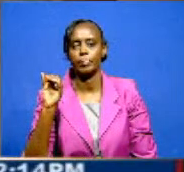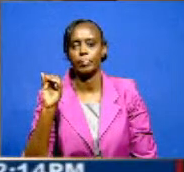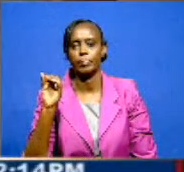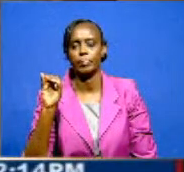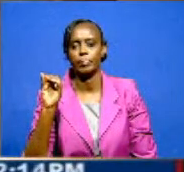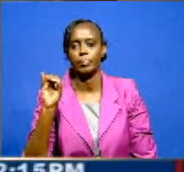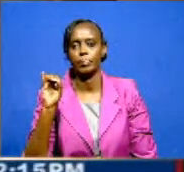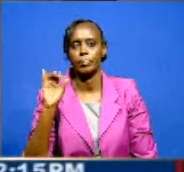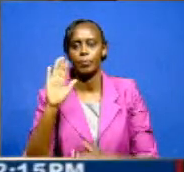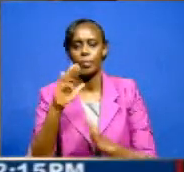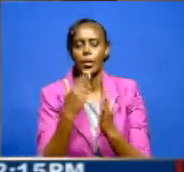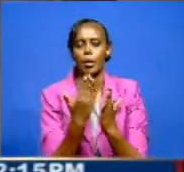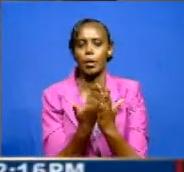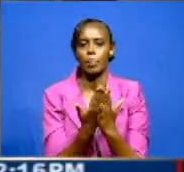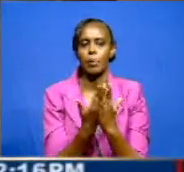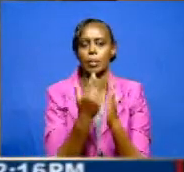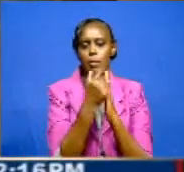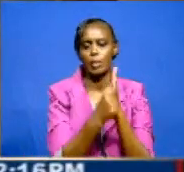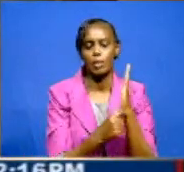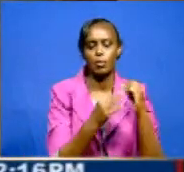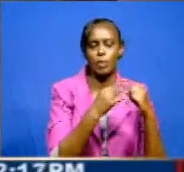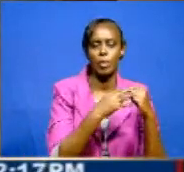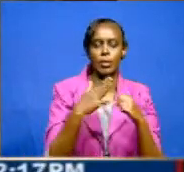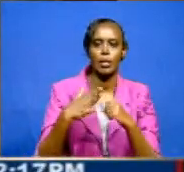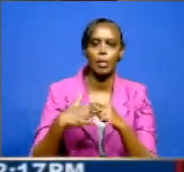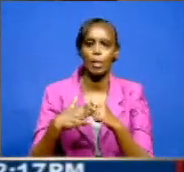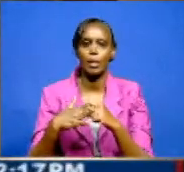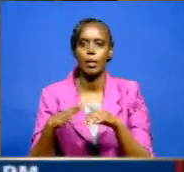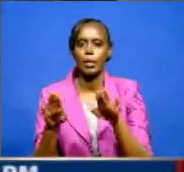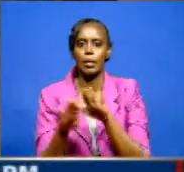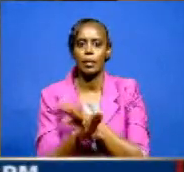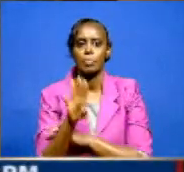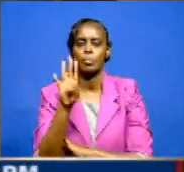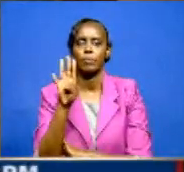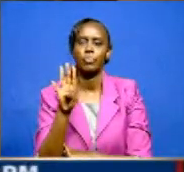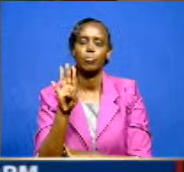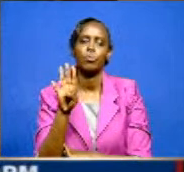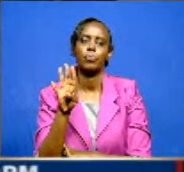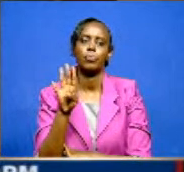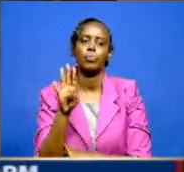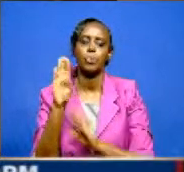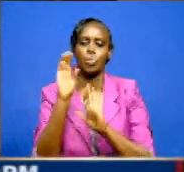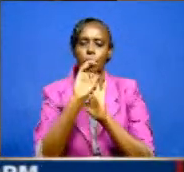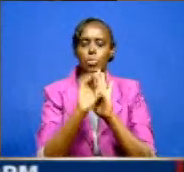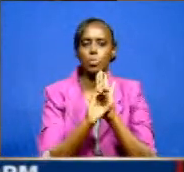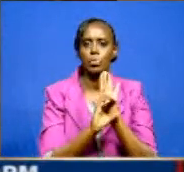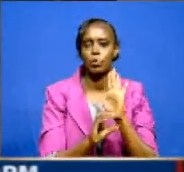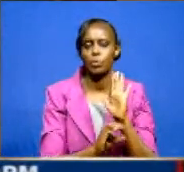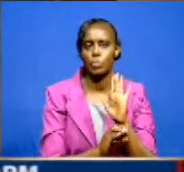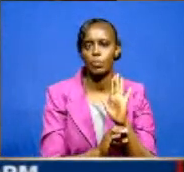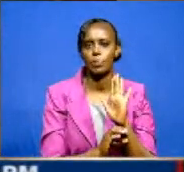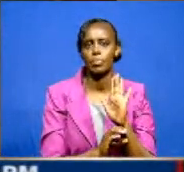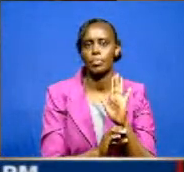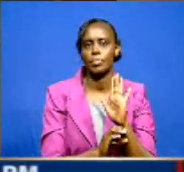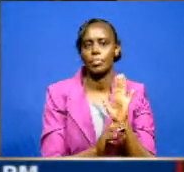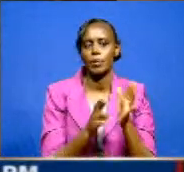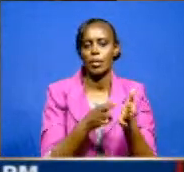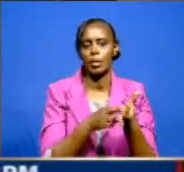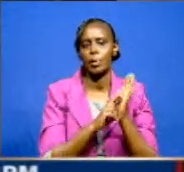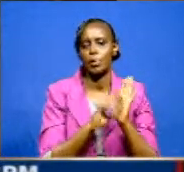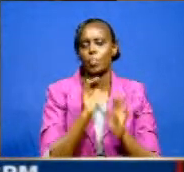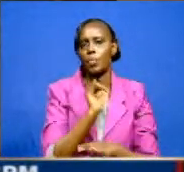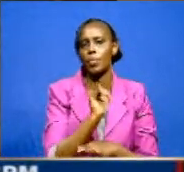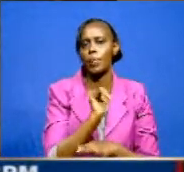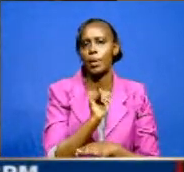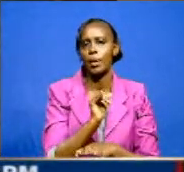the application of Article 89, Sub-Article 4 of the Constitution, that requires that